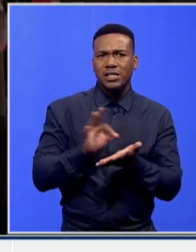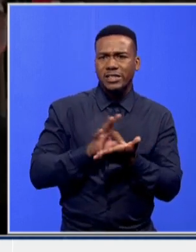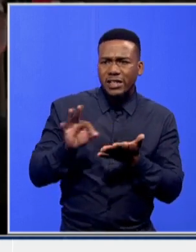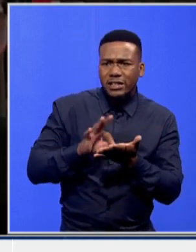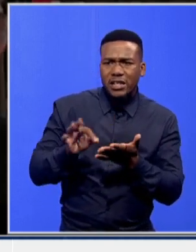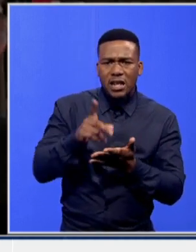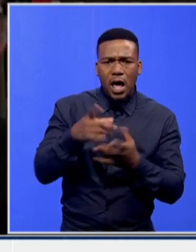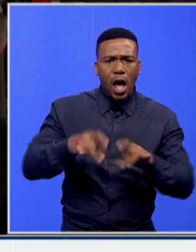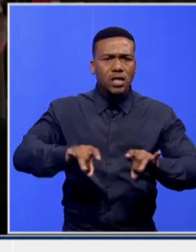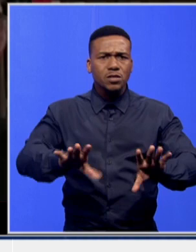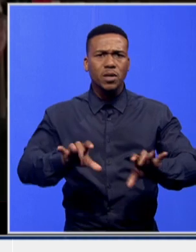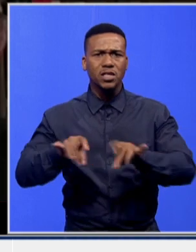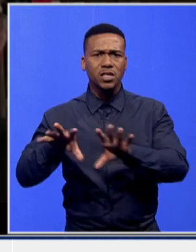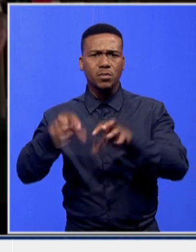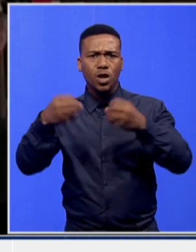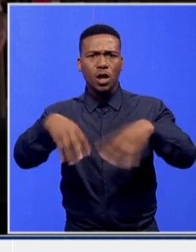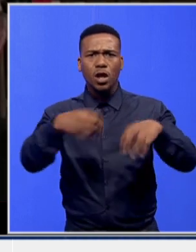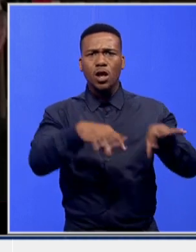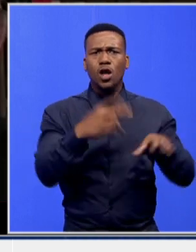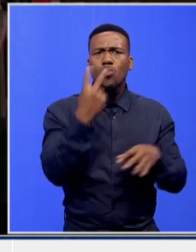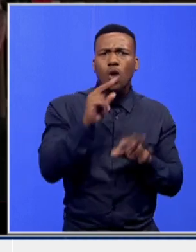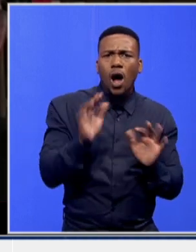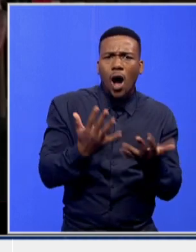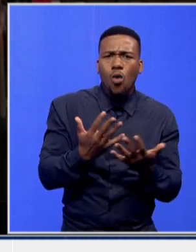expenditure actually looks like within Eskom?